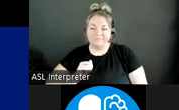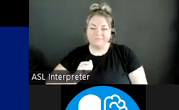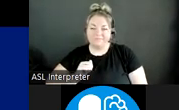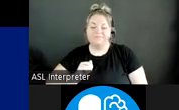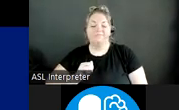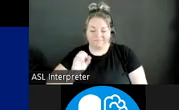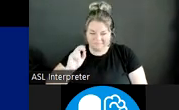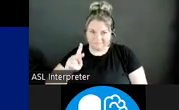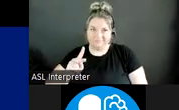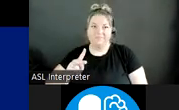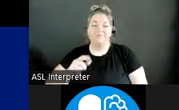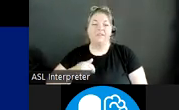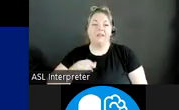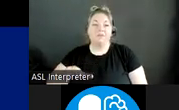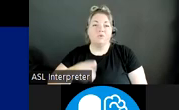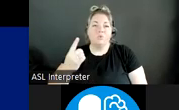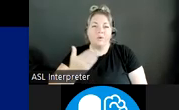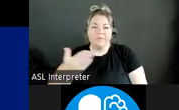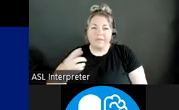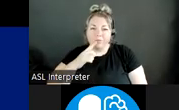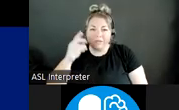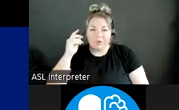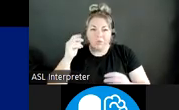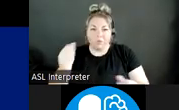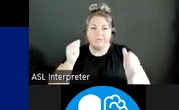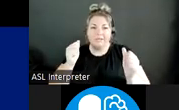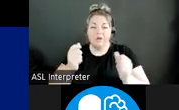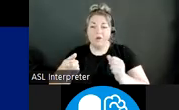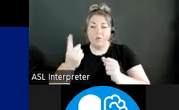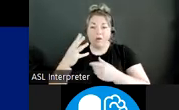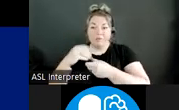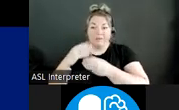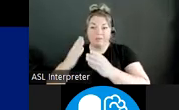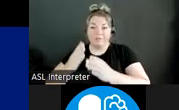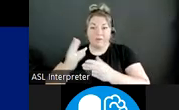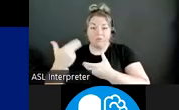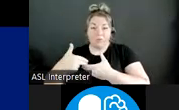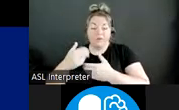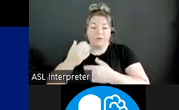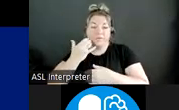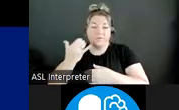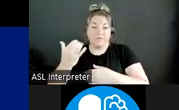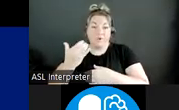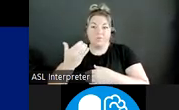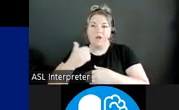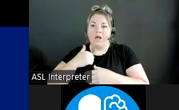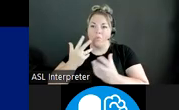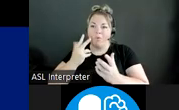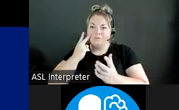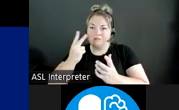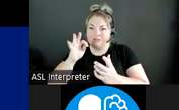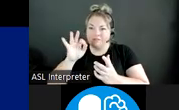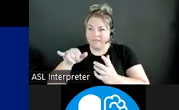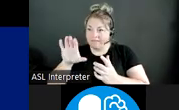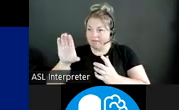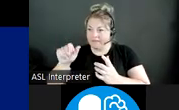Okay, I'm going to do one thing really quickly. One participant joined by phone, so I just want to see if that's